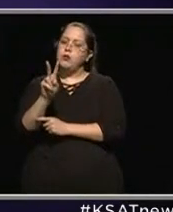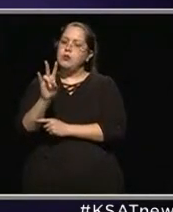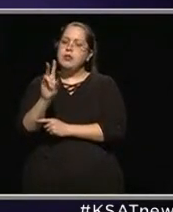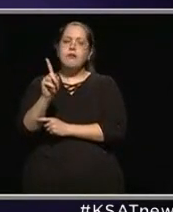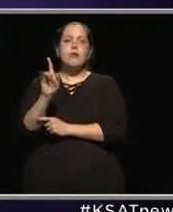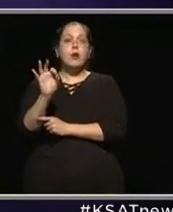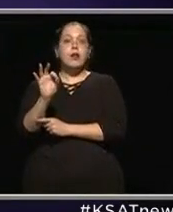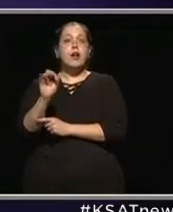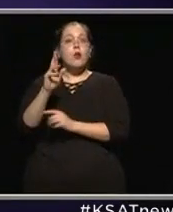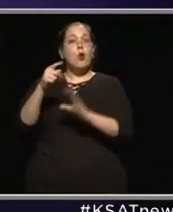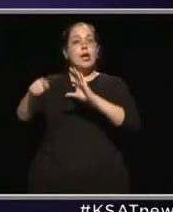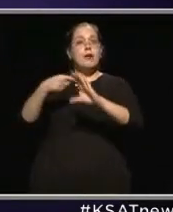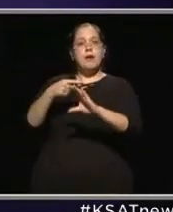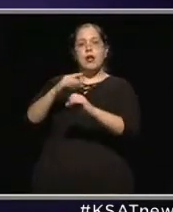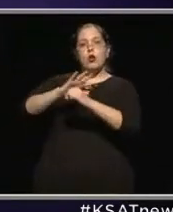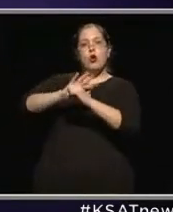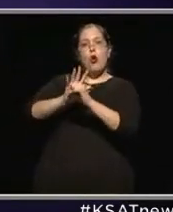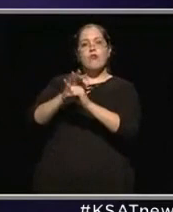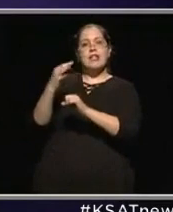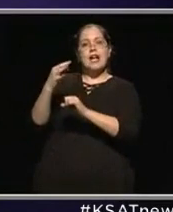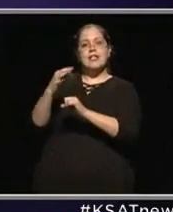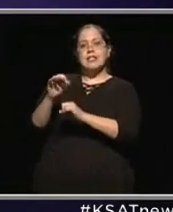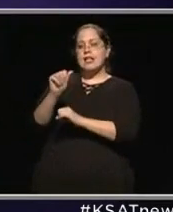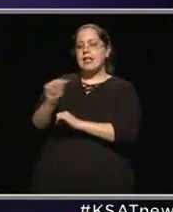210-731-2719, or you can email